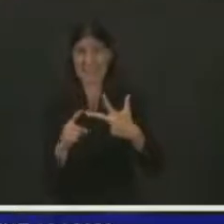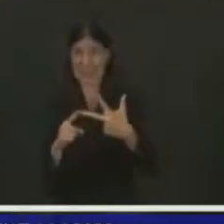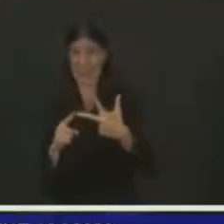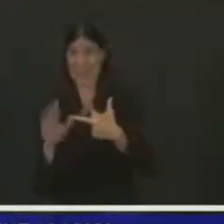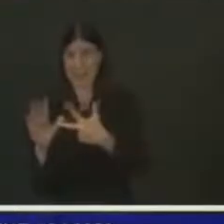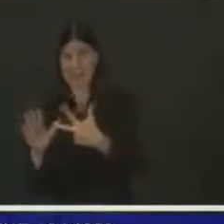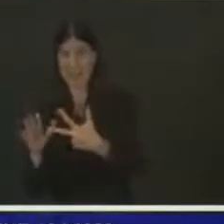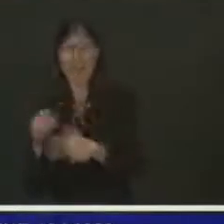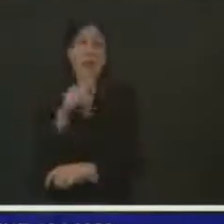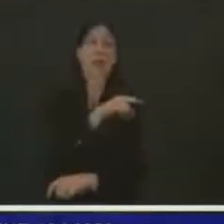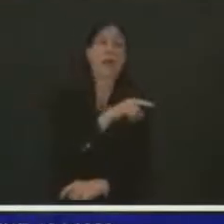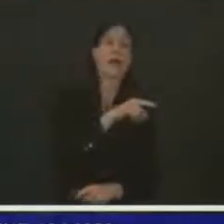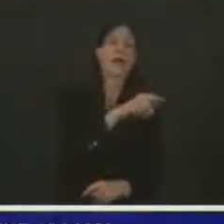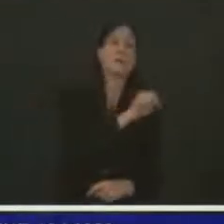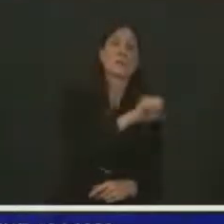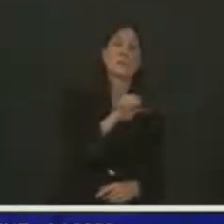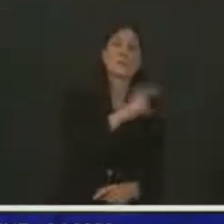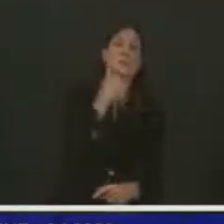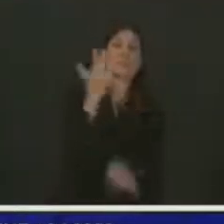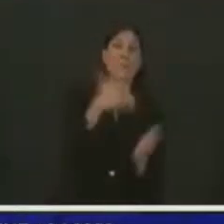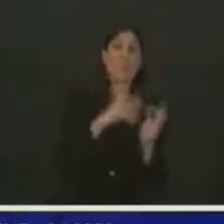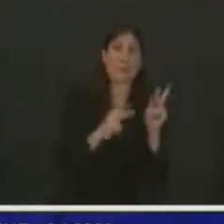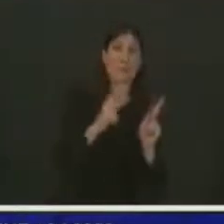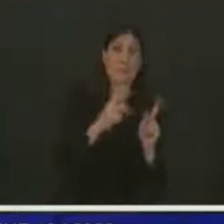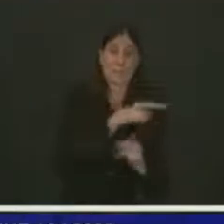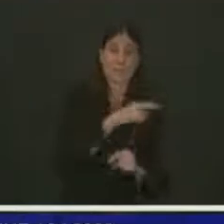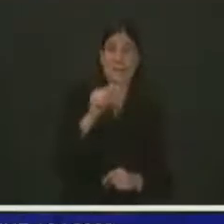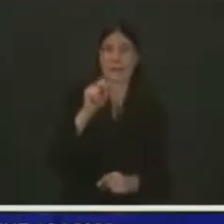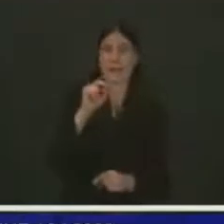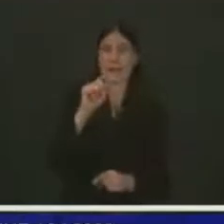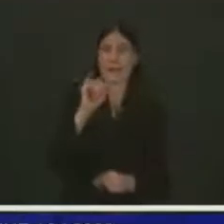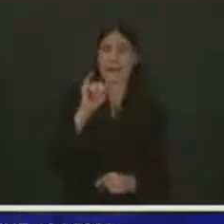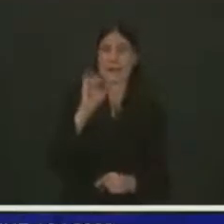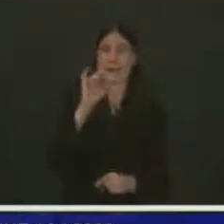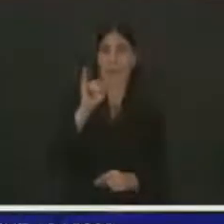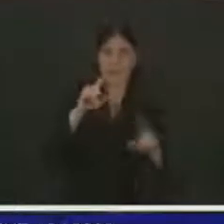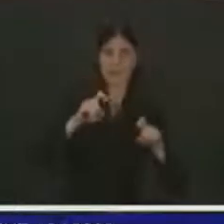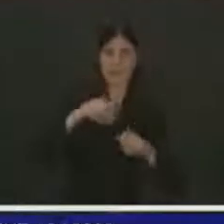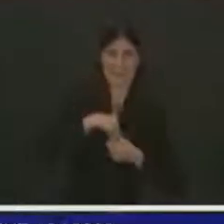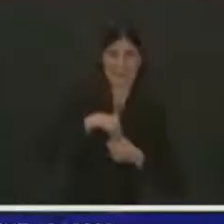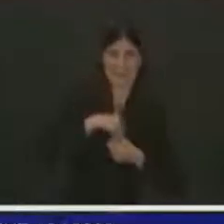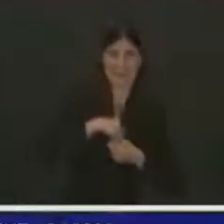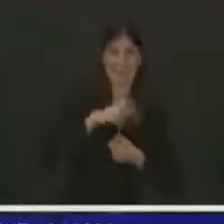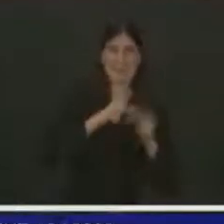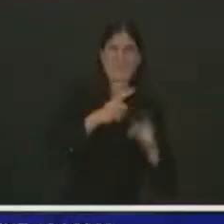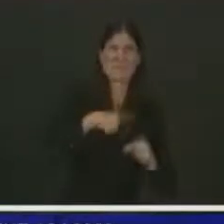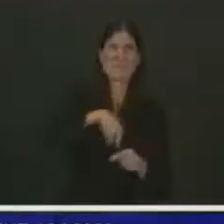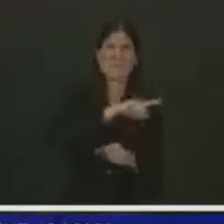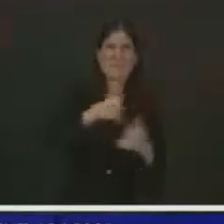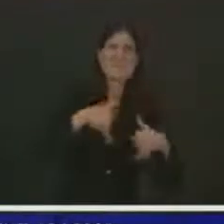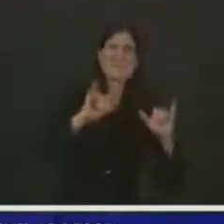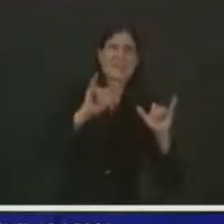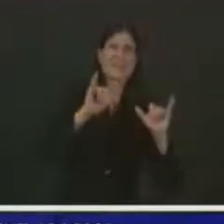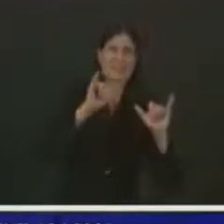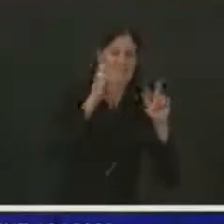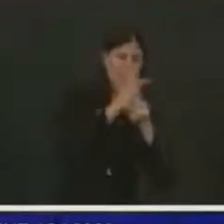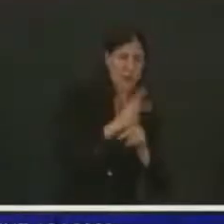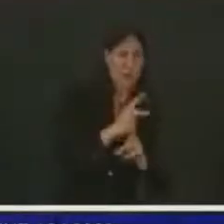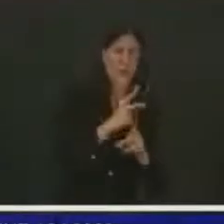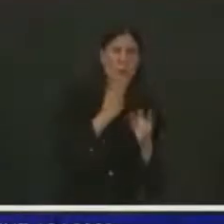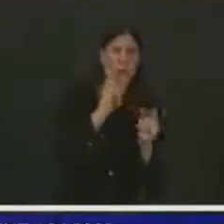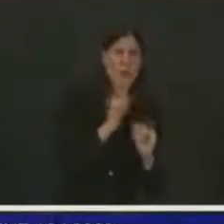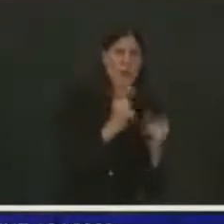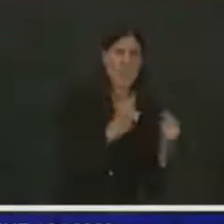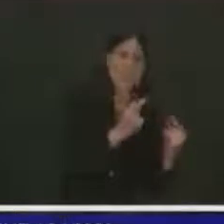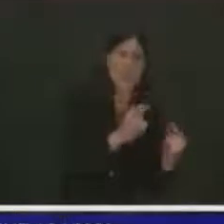population level learning experience at this time and are not yet ready to recommend it at an individual level for